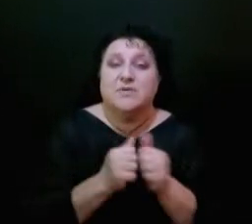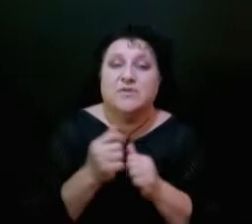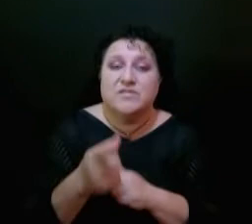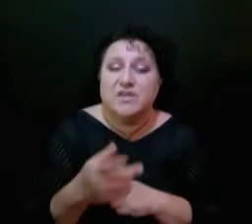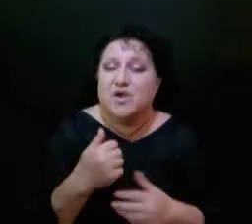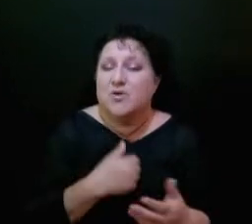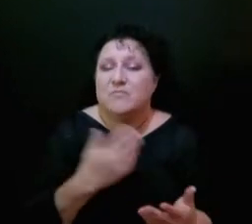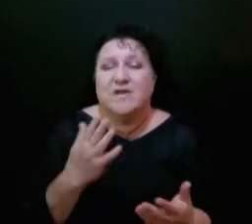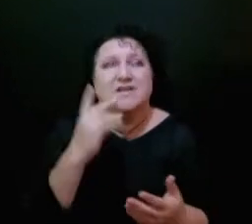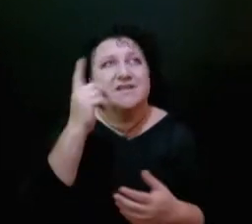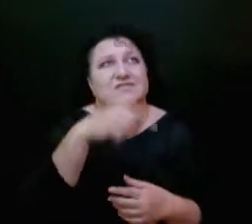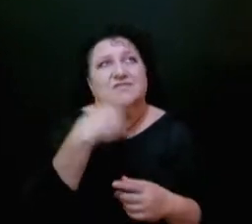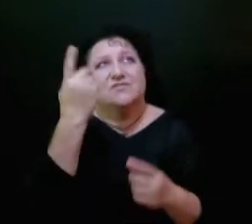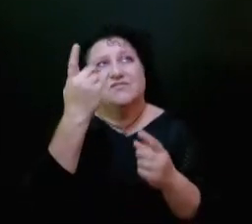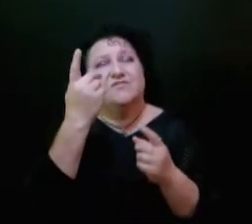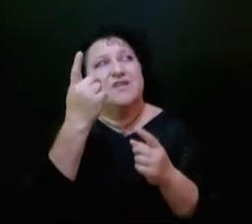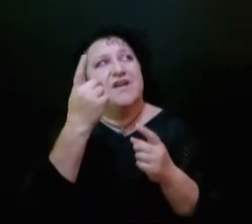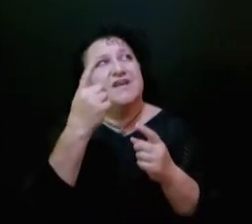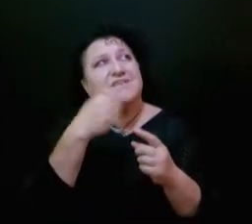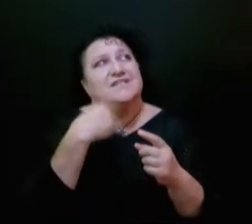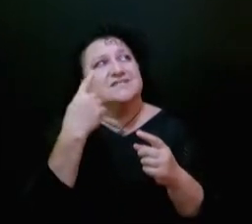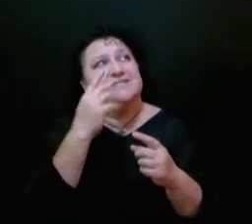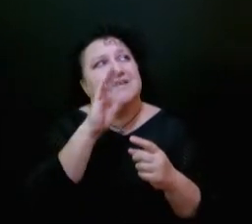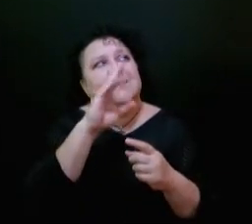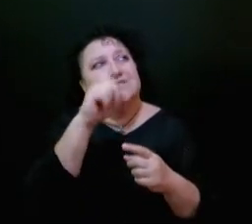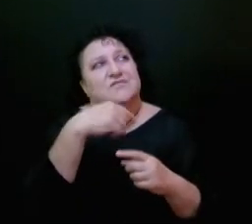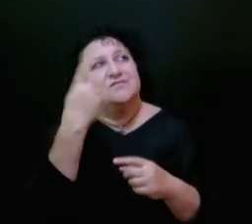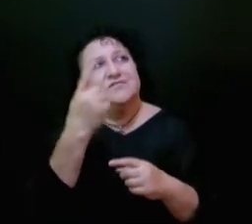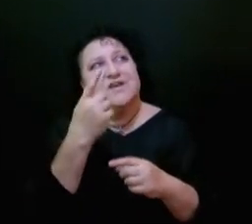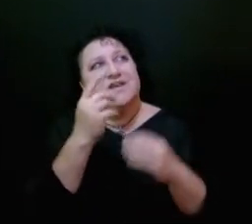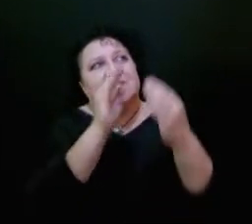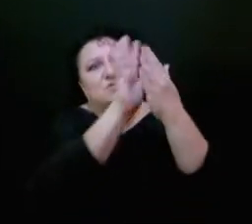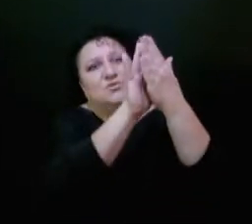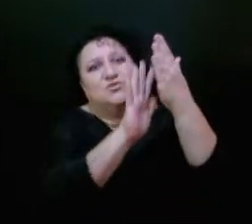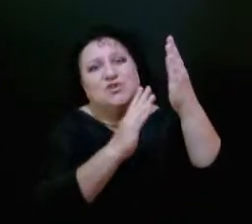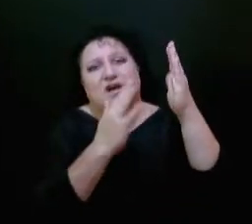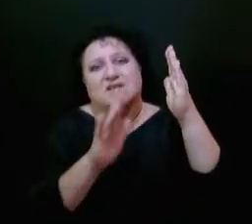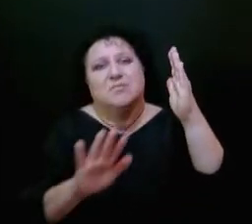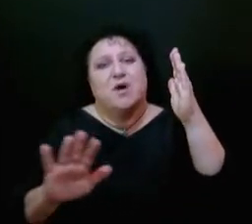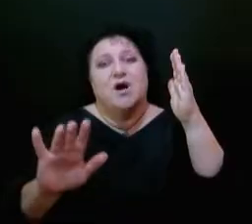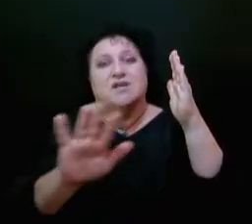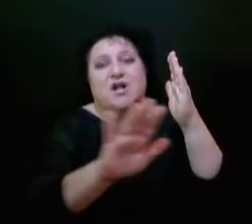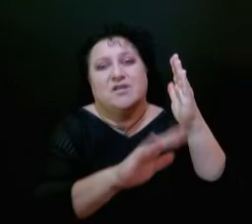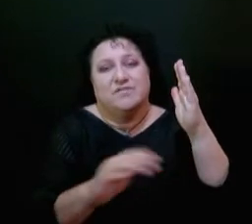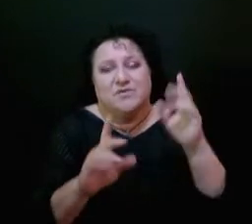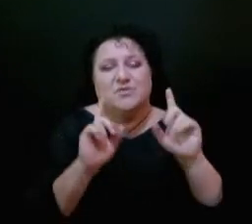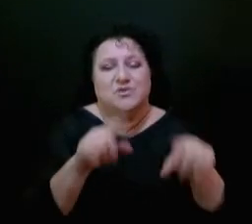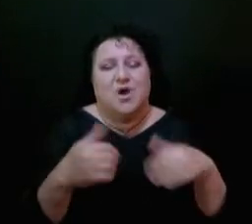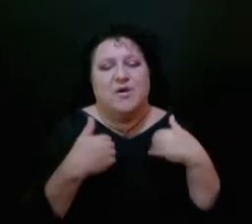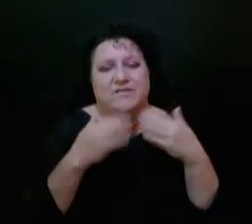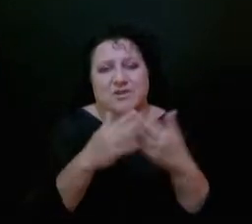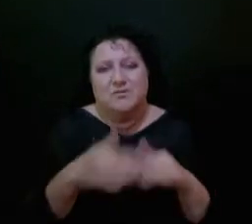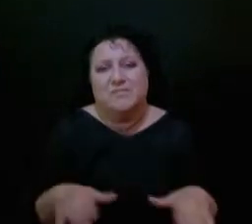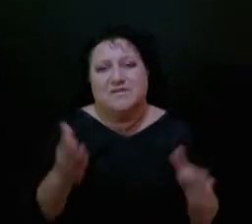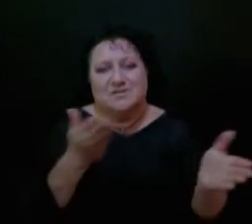to shine up on you. Go in peace and enjoy this day with your mothers. All right, bye.